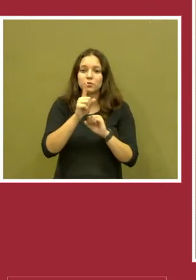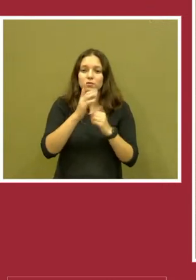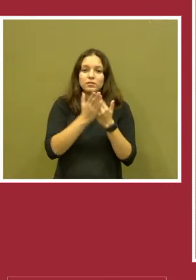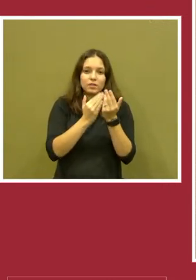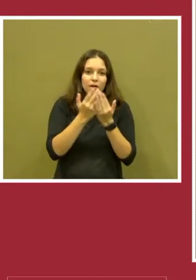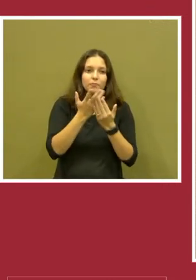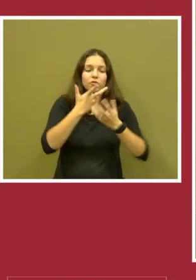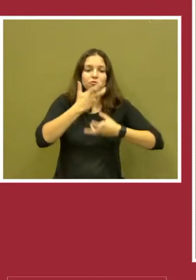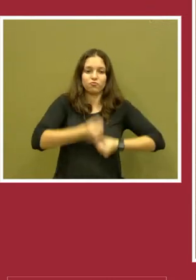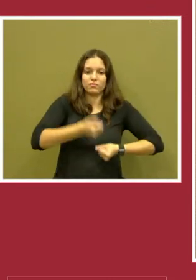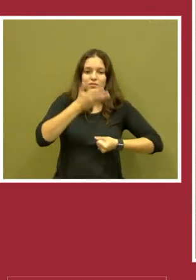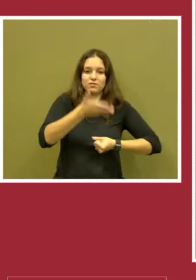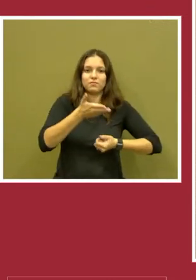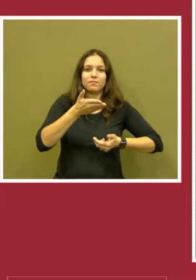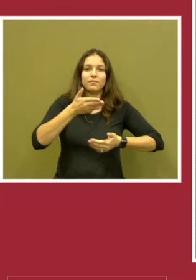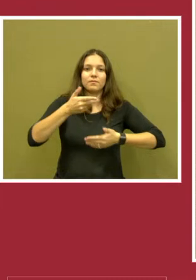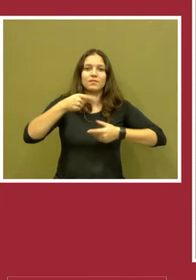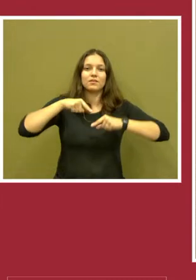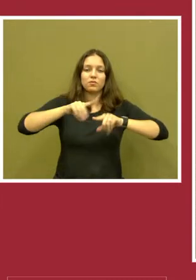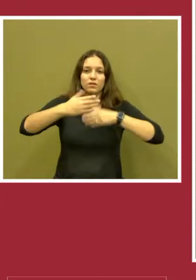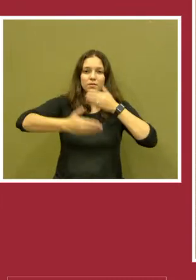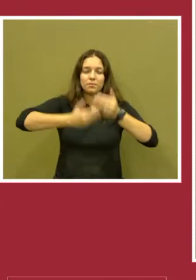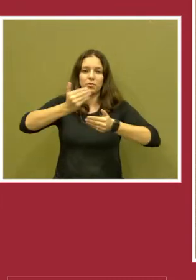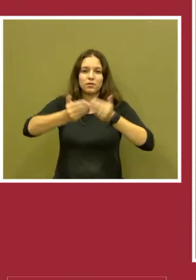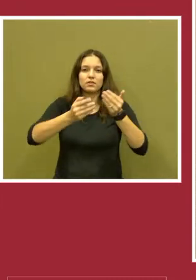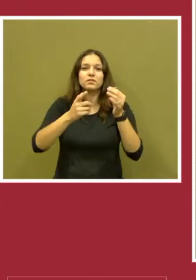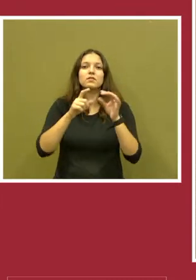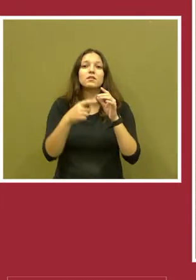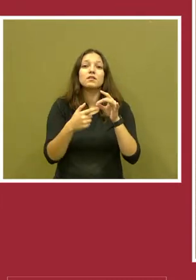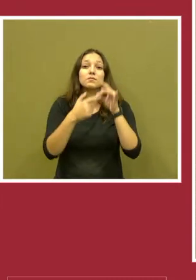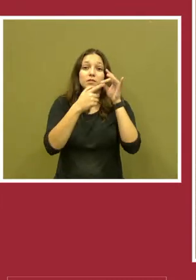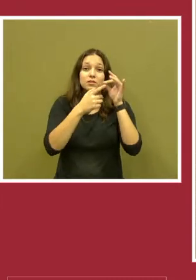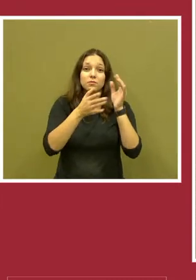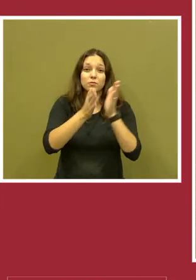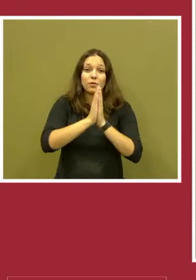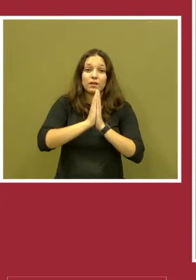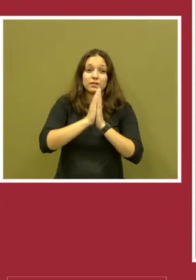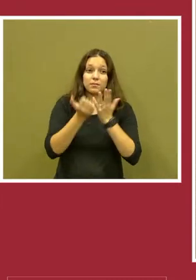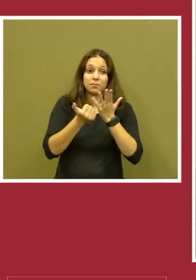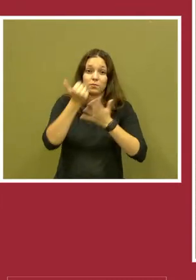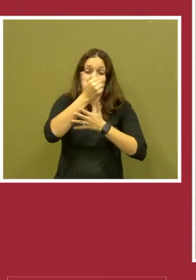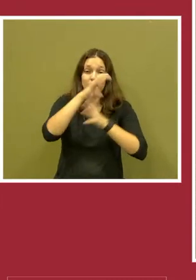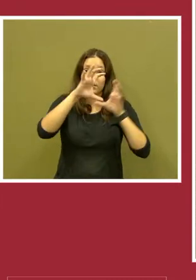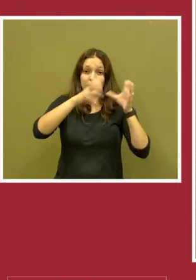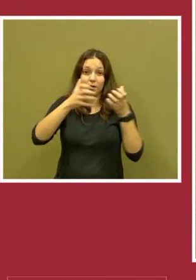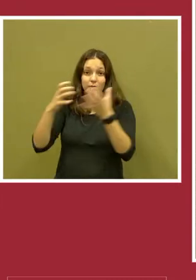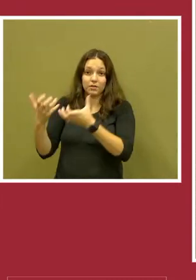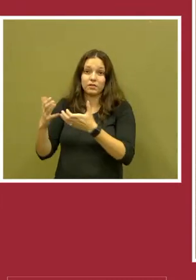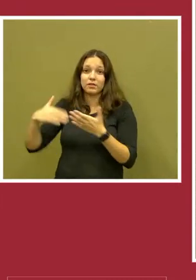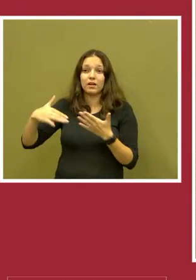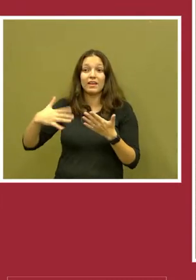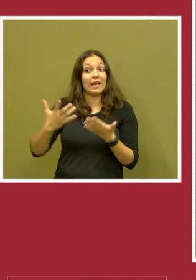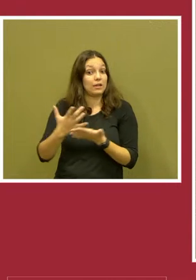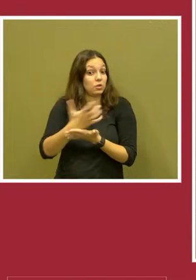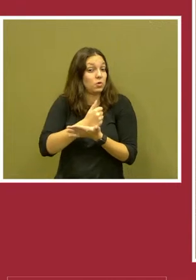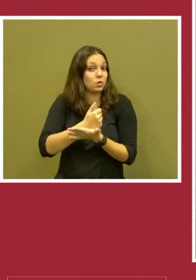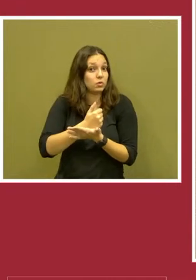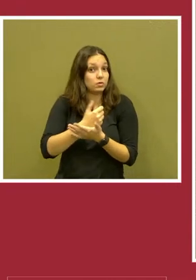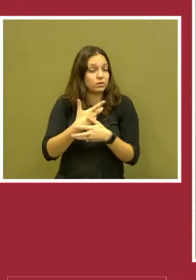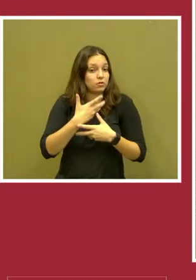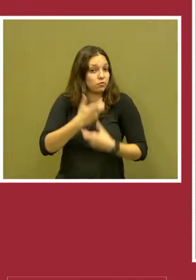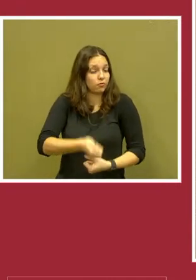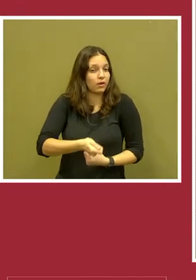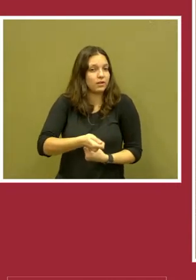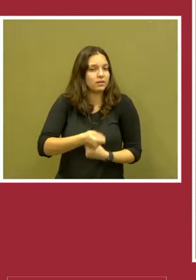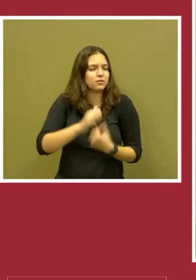that process? And so, especially when we are asking priority populations who, you know, we have not necessarily earned that trust yet, and